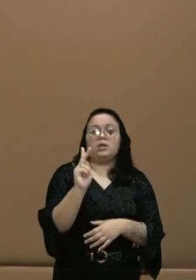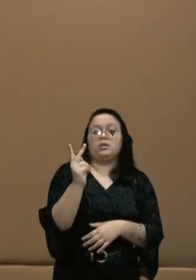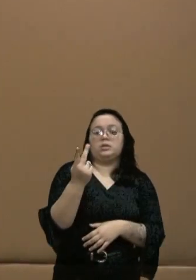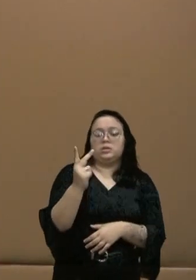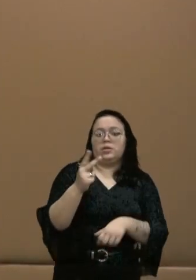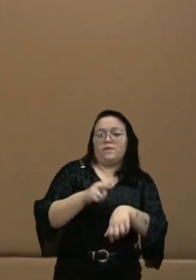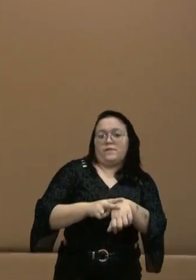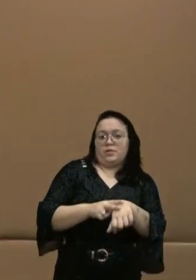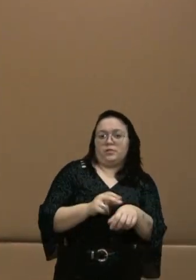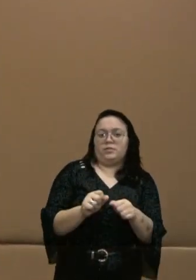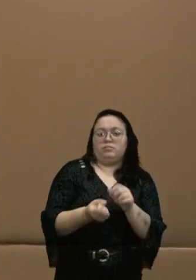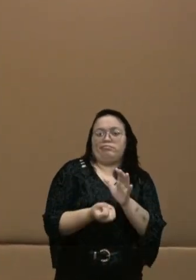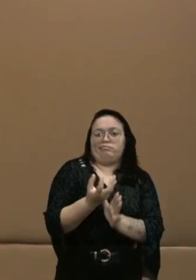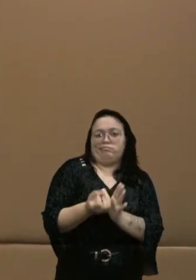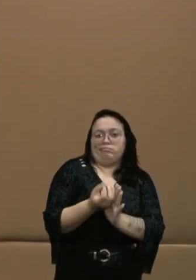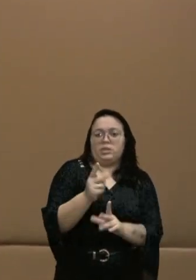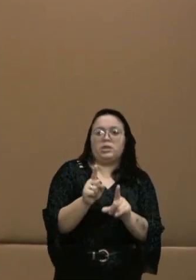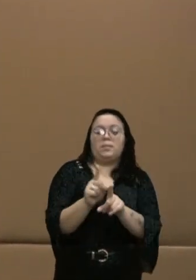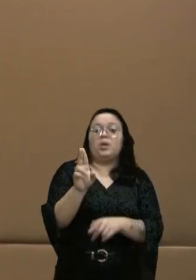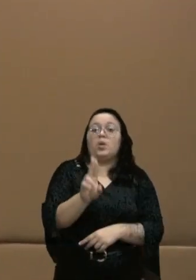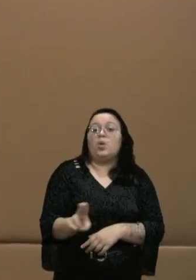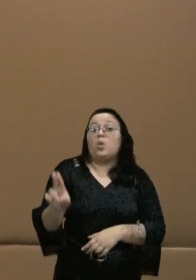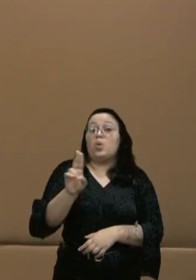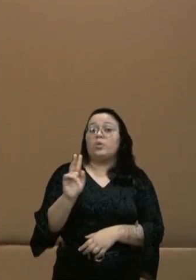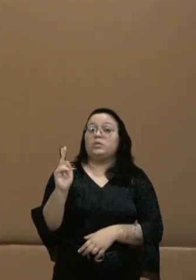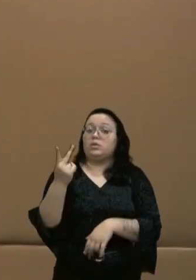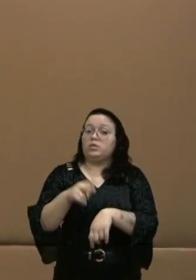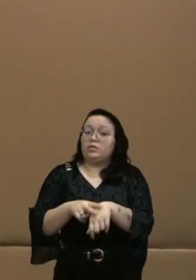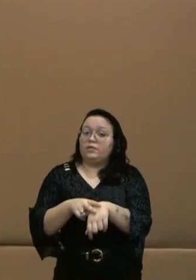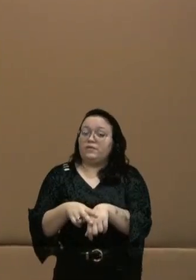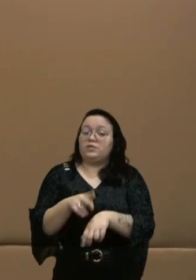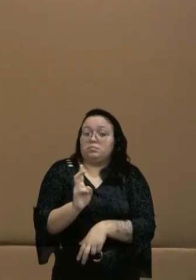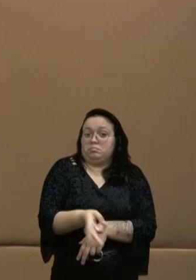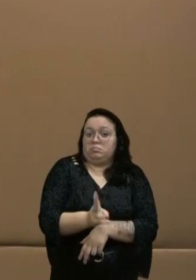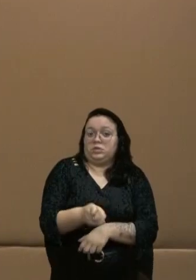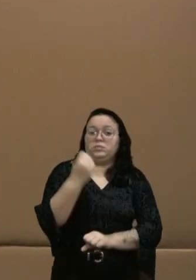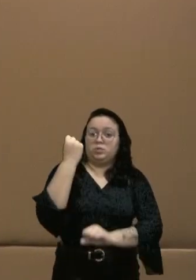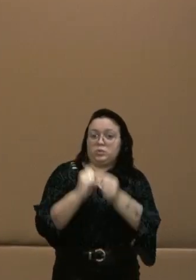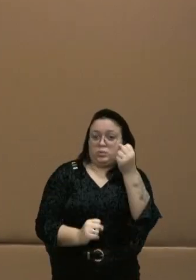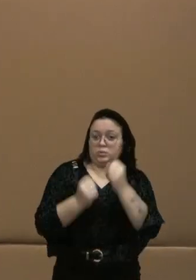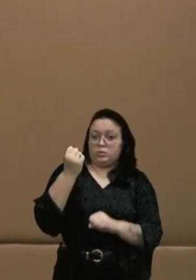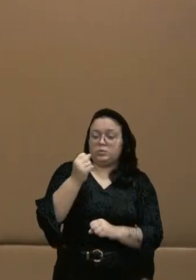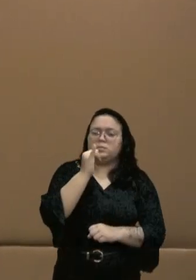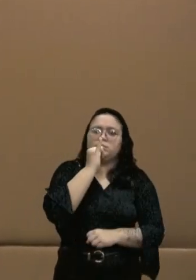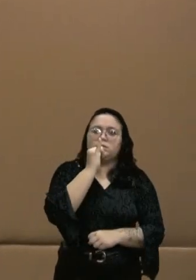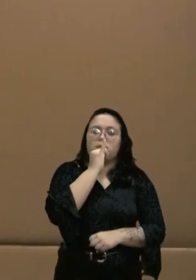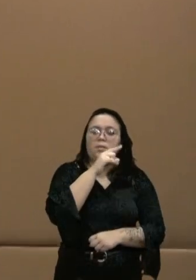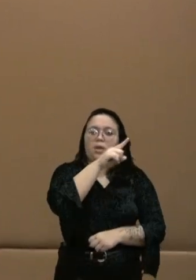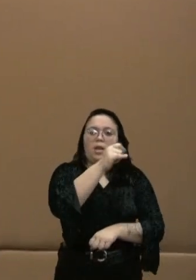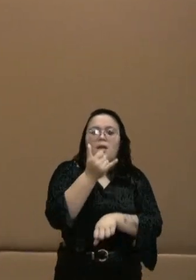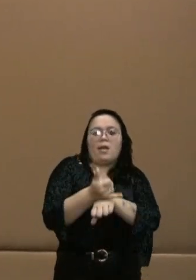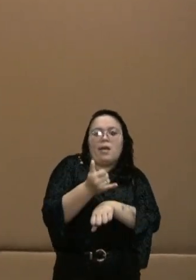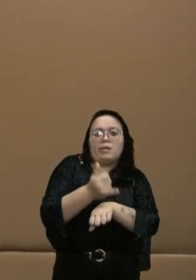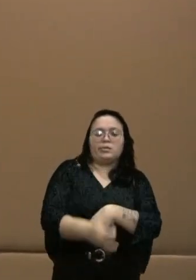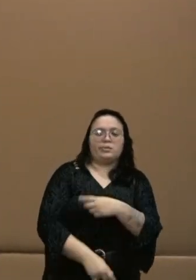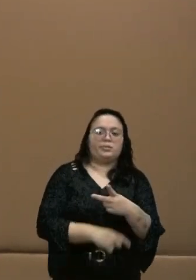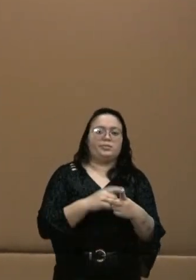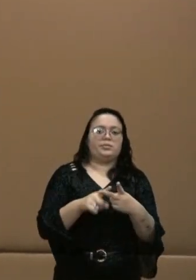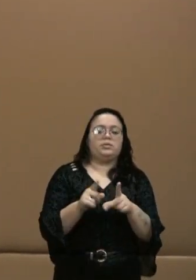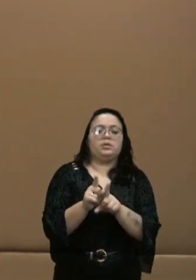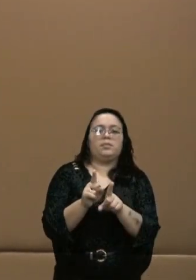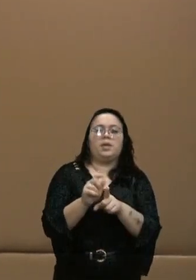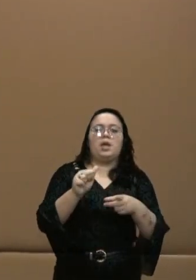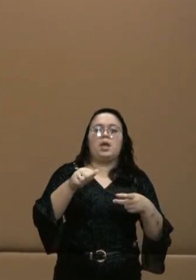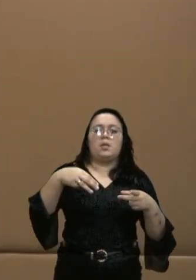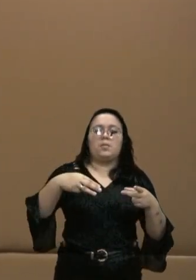uso green hydrogen and the use of green hydrogen in applications, for example, in the generation of steel,